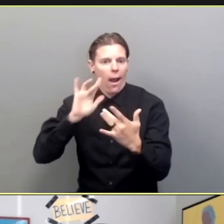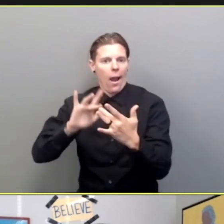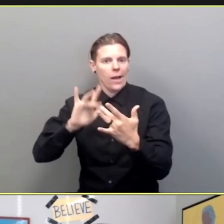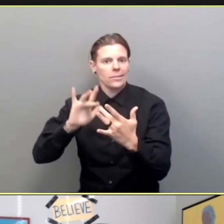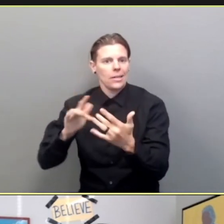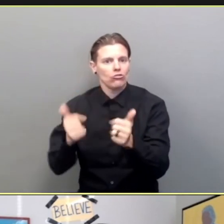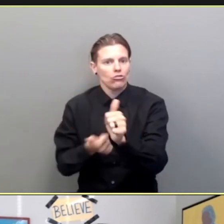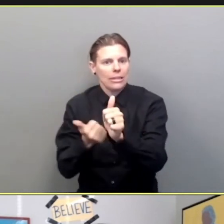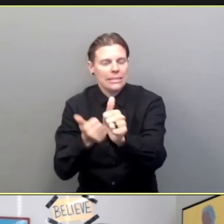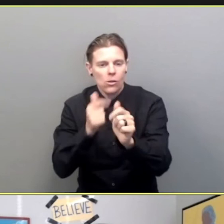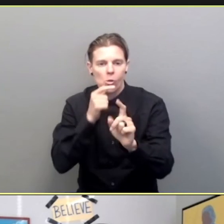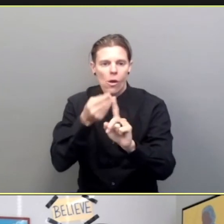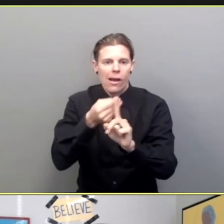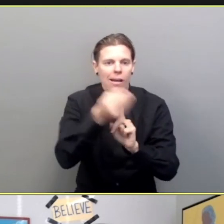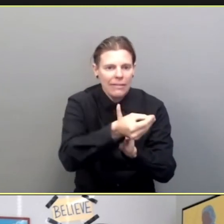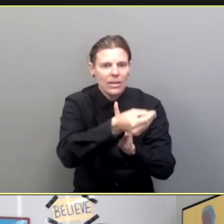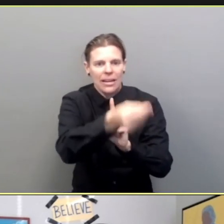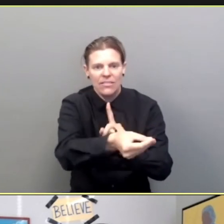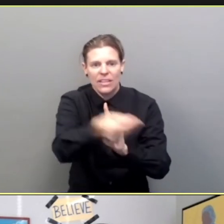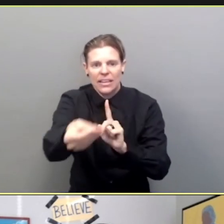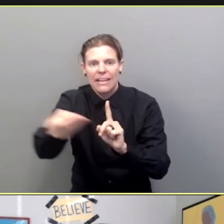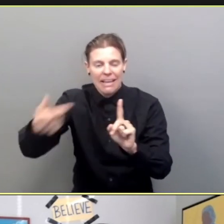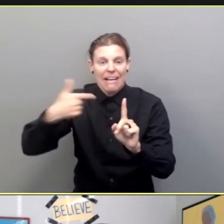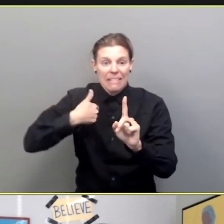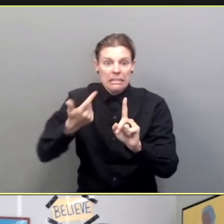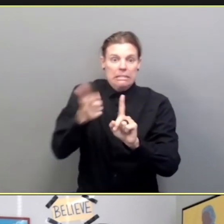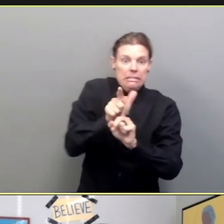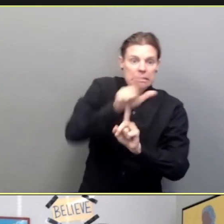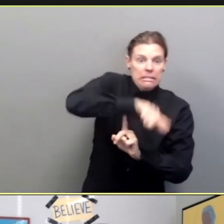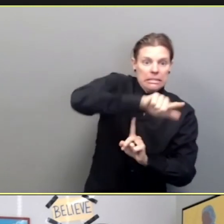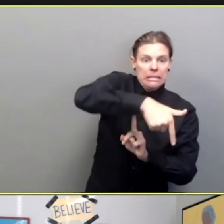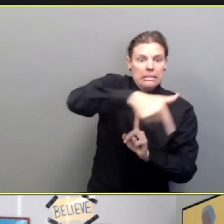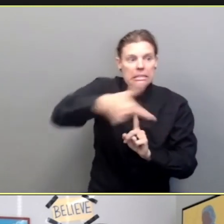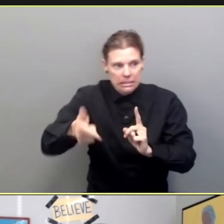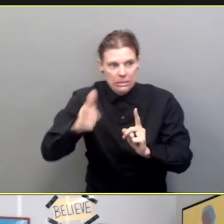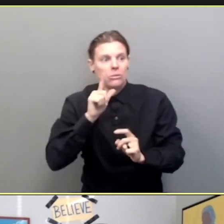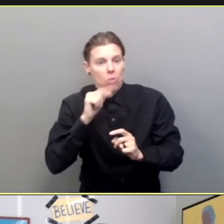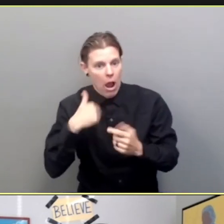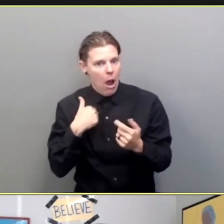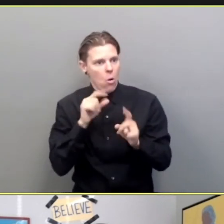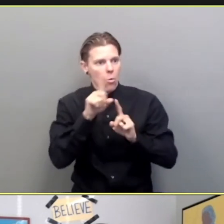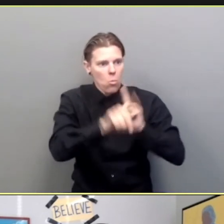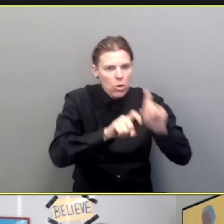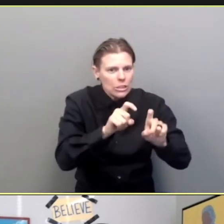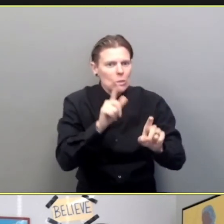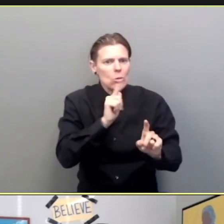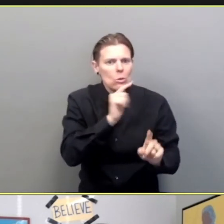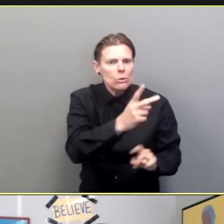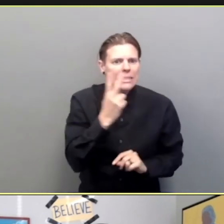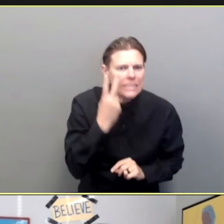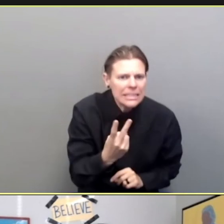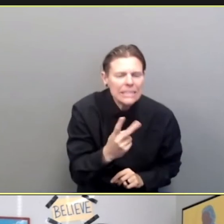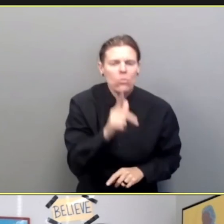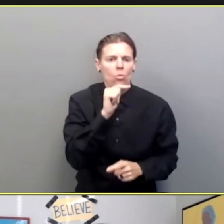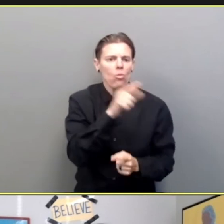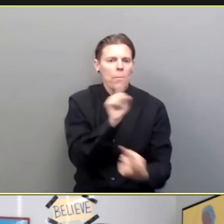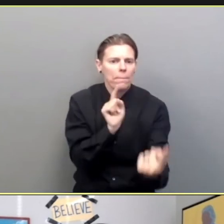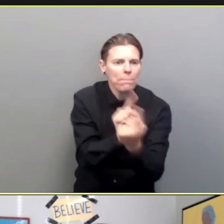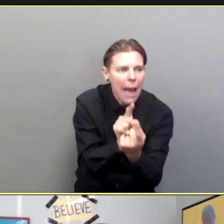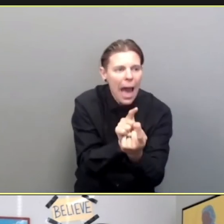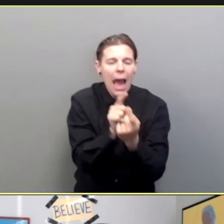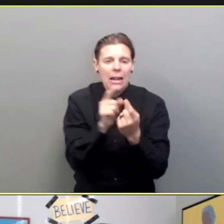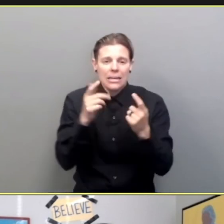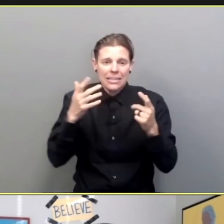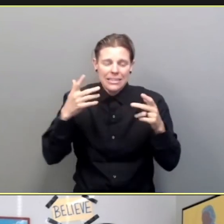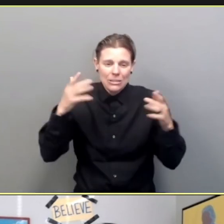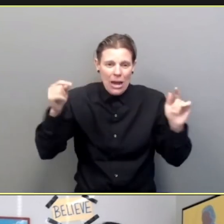our script, or in other words, the questions that we were asking. I don't think that asking those questions